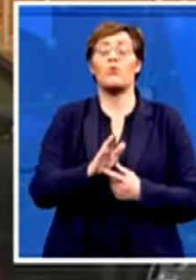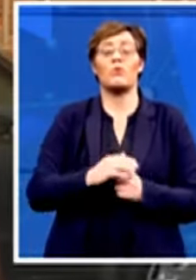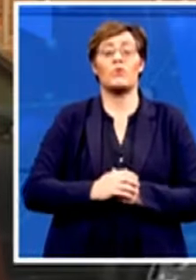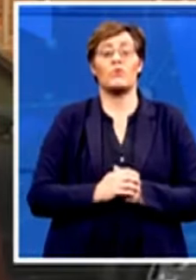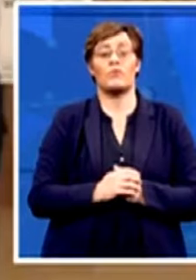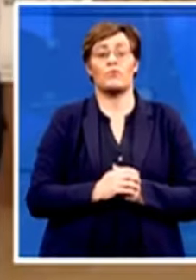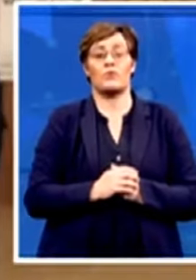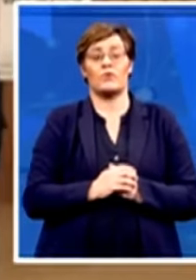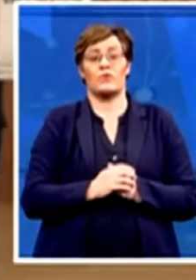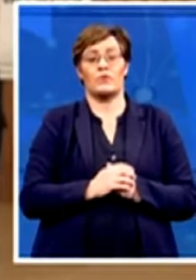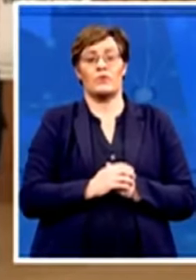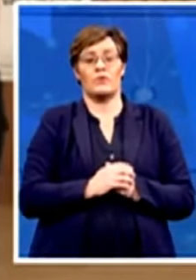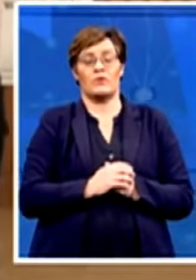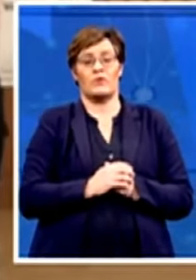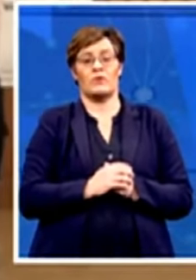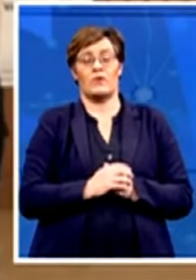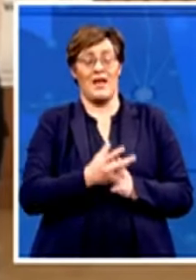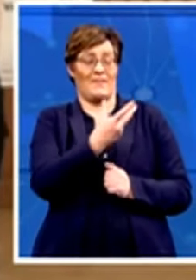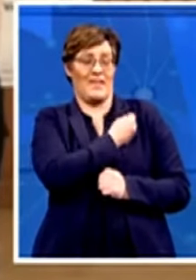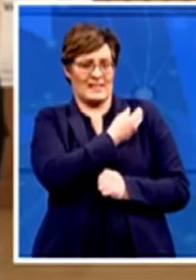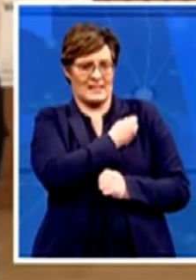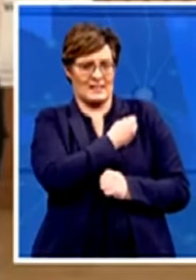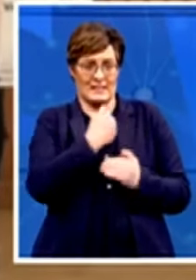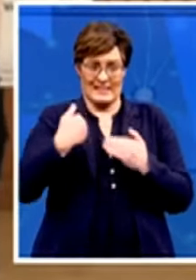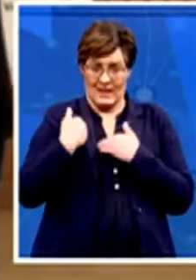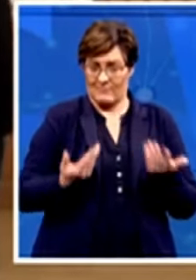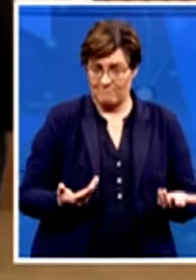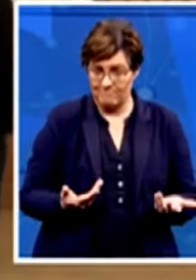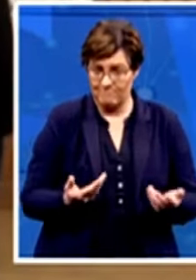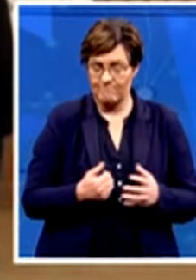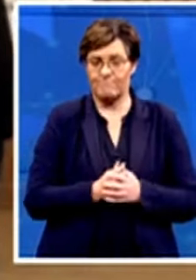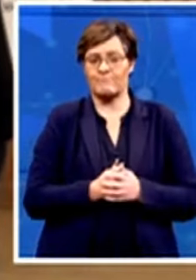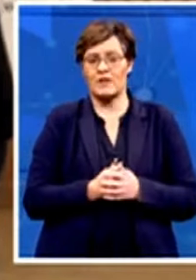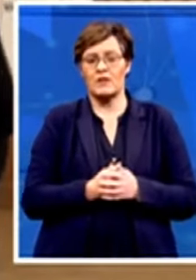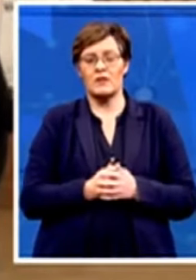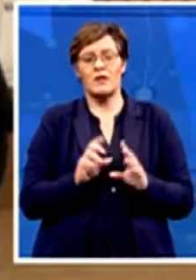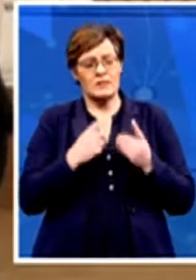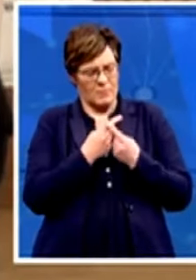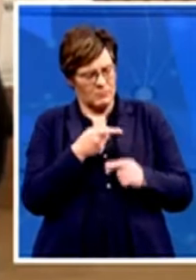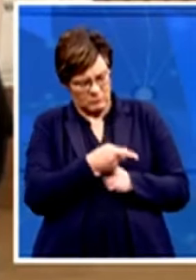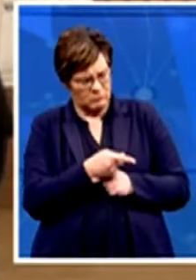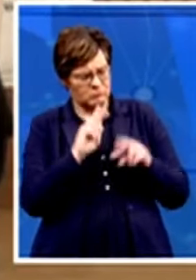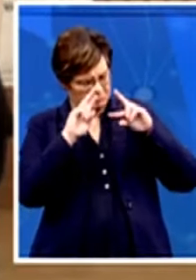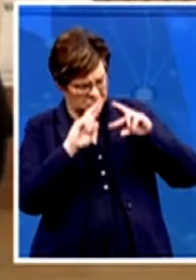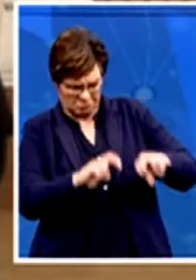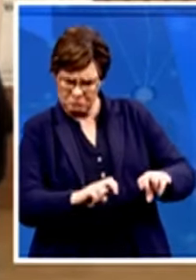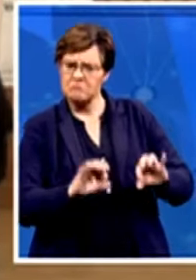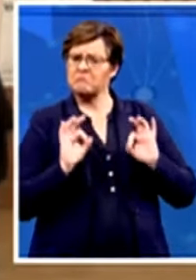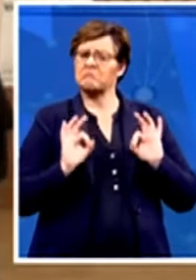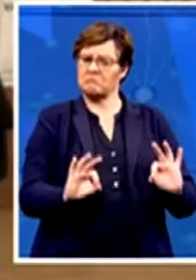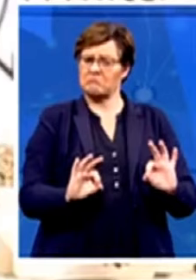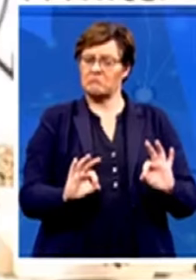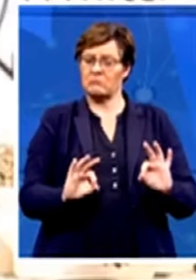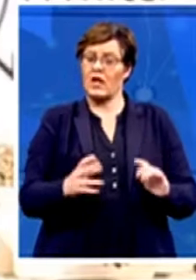vaccines are safe. The Health Department is confident that its probe was credible and that no COVID-19 vaccine deaths are being covered